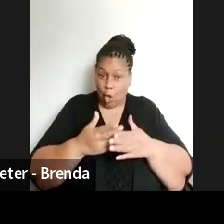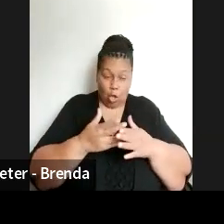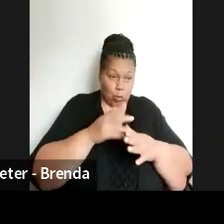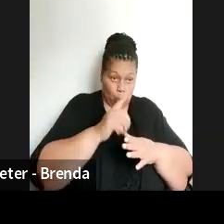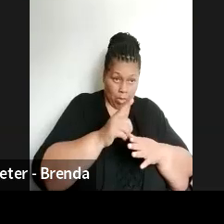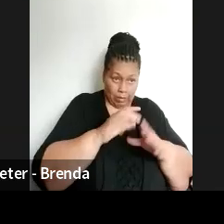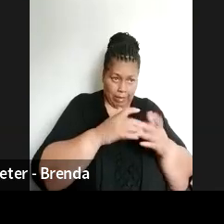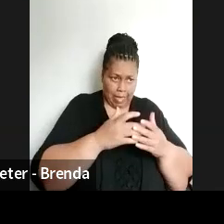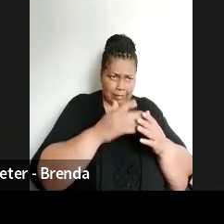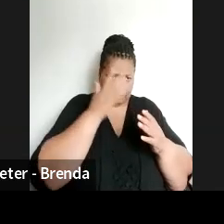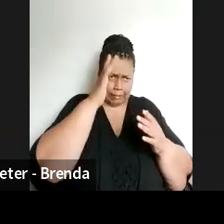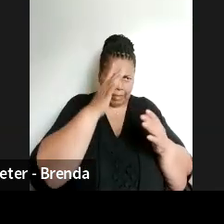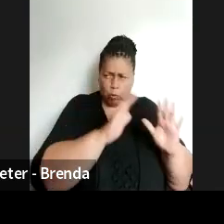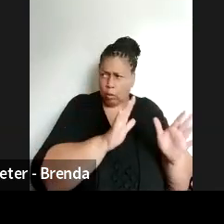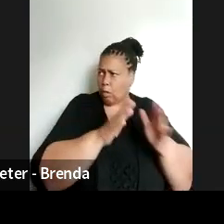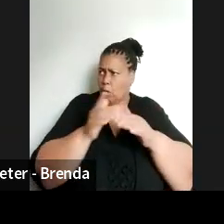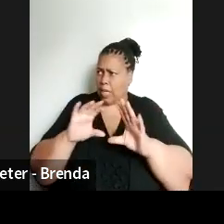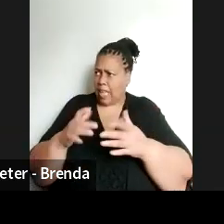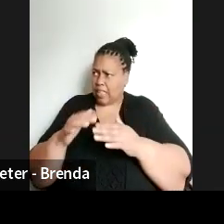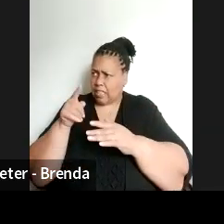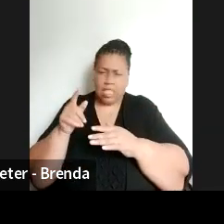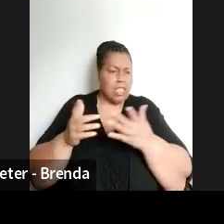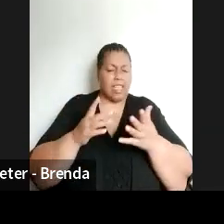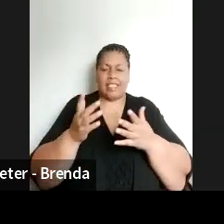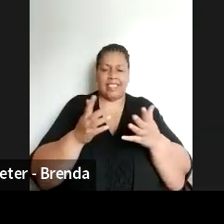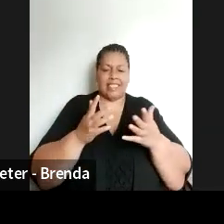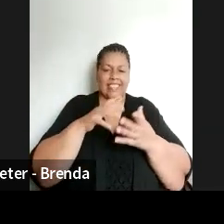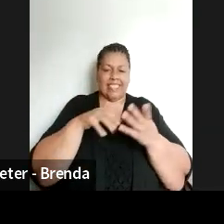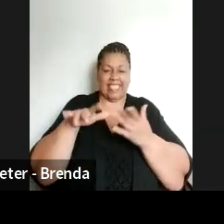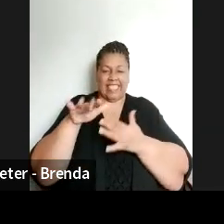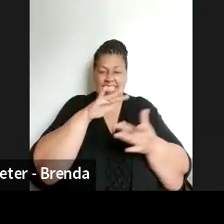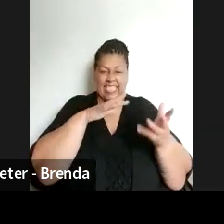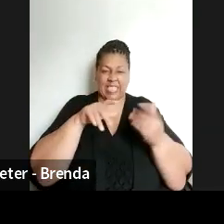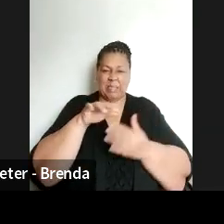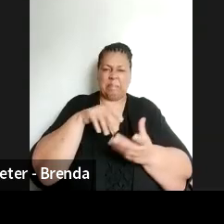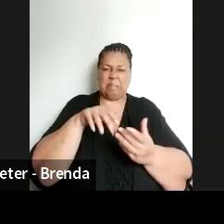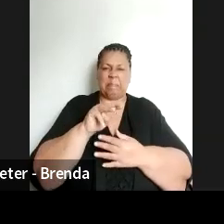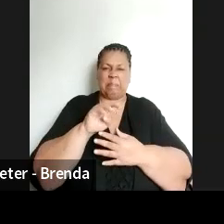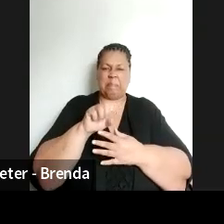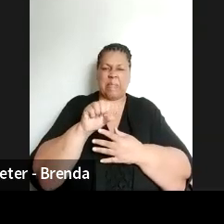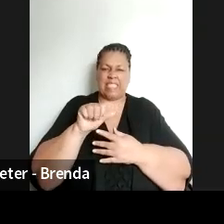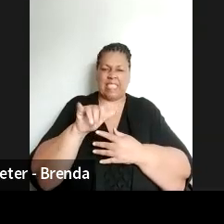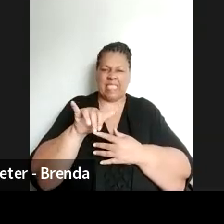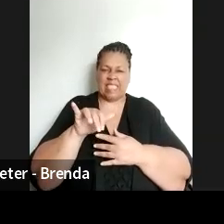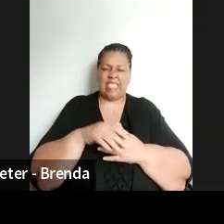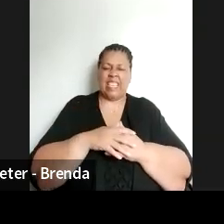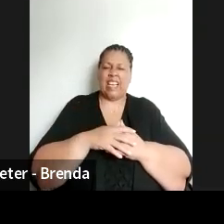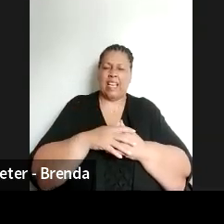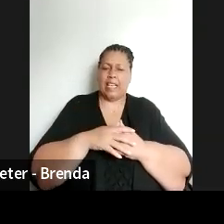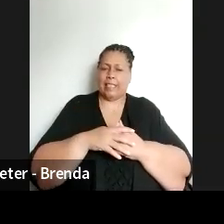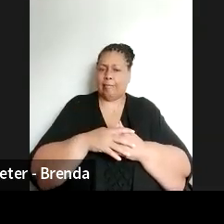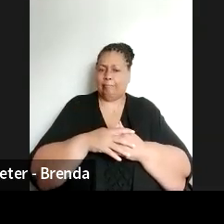class. I don't, it gets messy. So maybe and